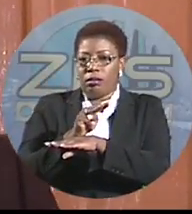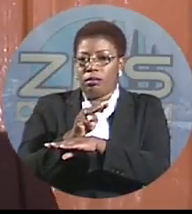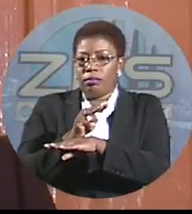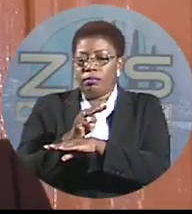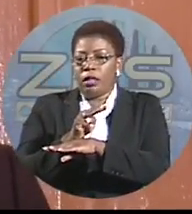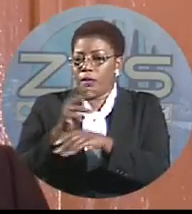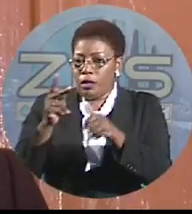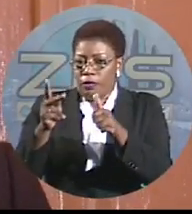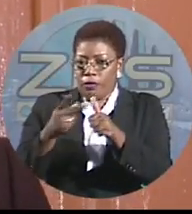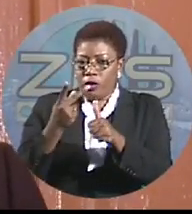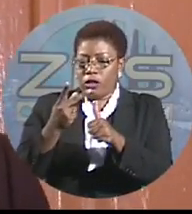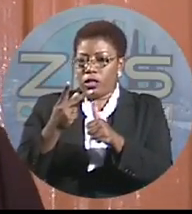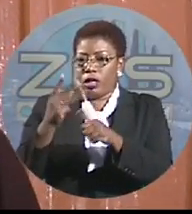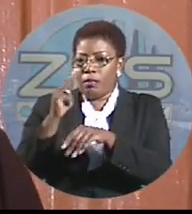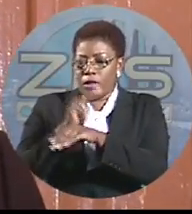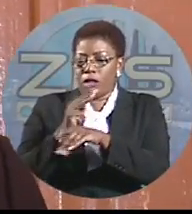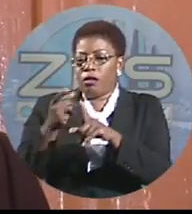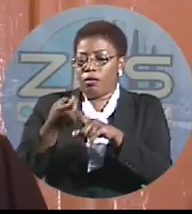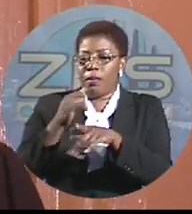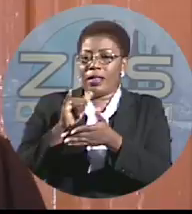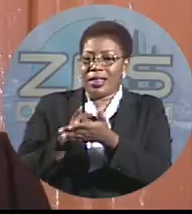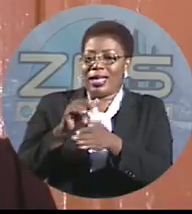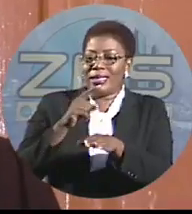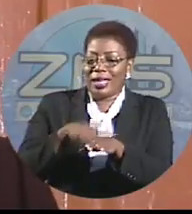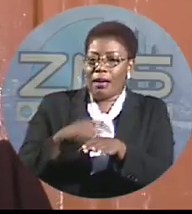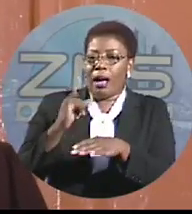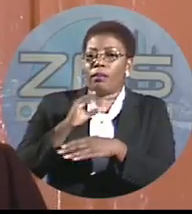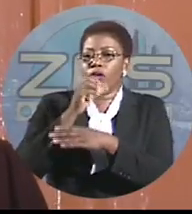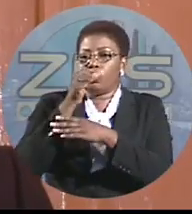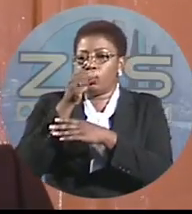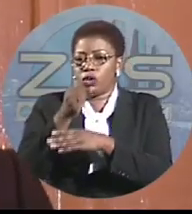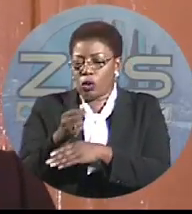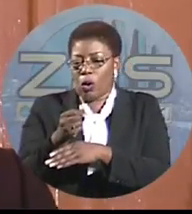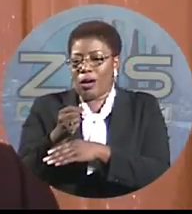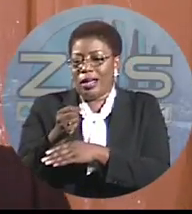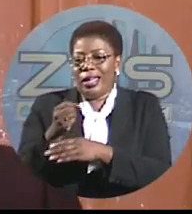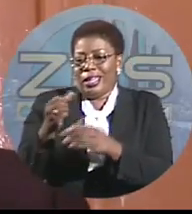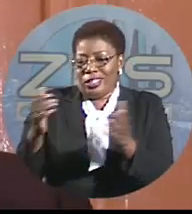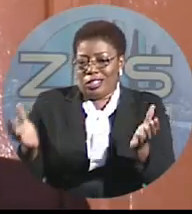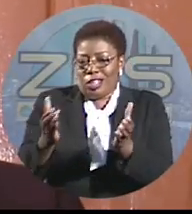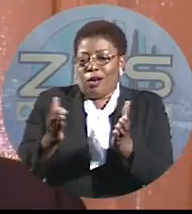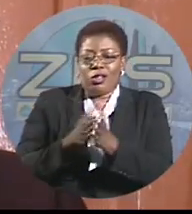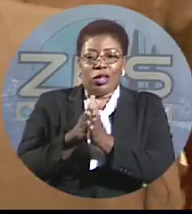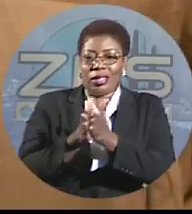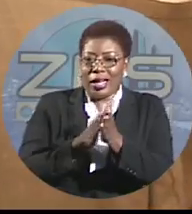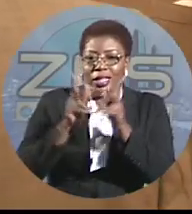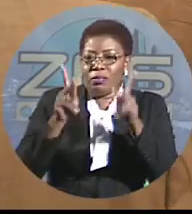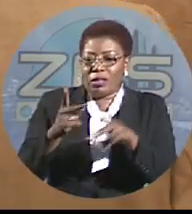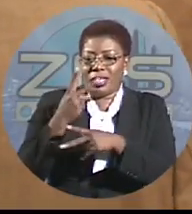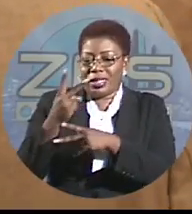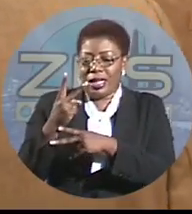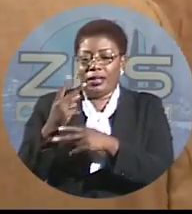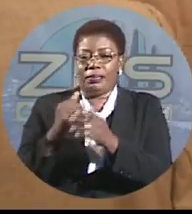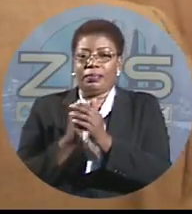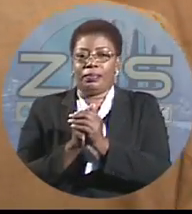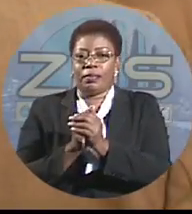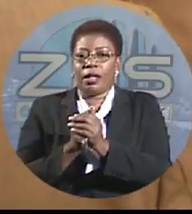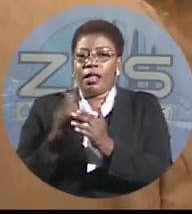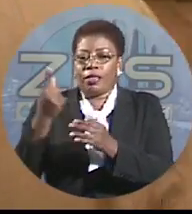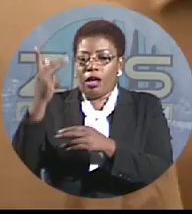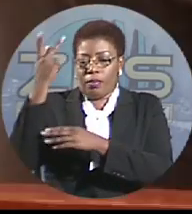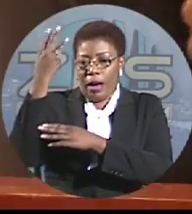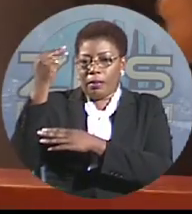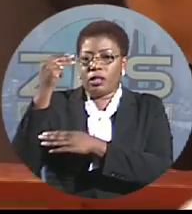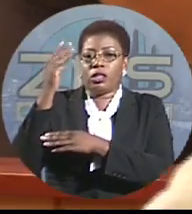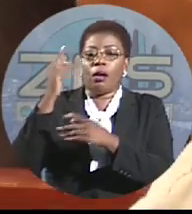but you're the first minister who's visited us since that time. And I'm certain you've built the morale just by your visit alone. The Prime Minister promised to return